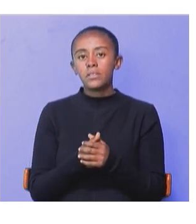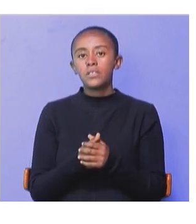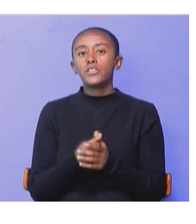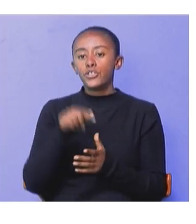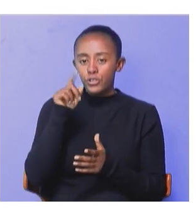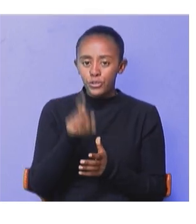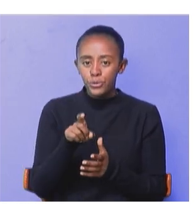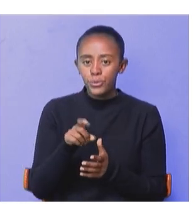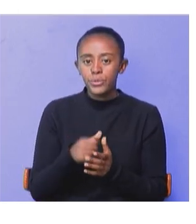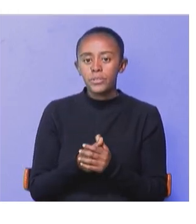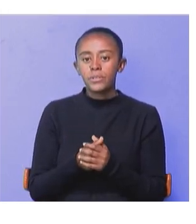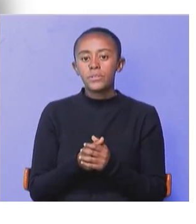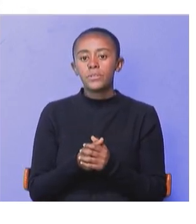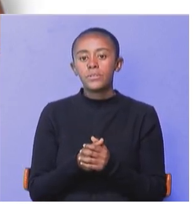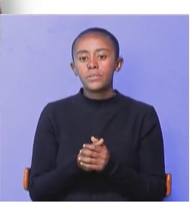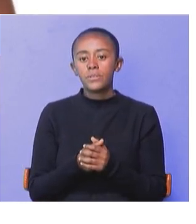should